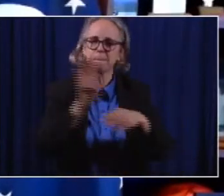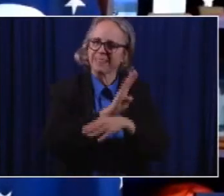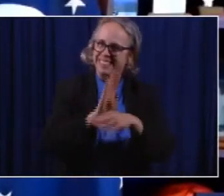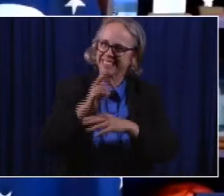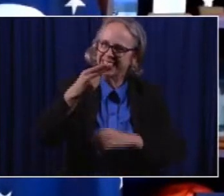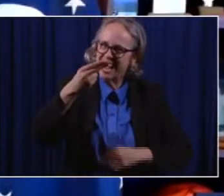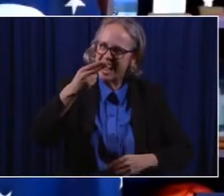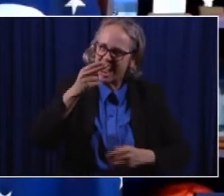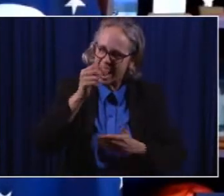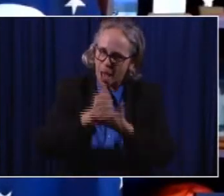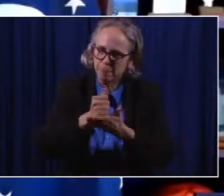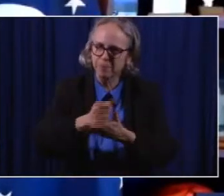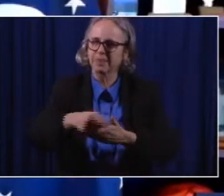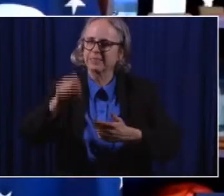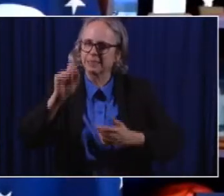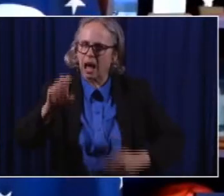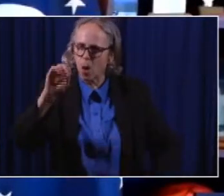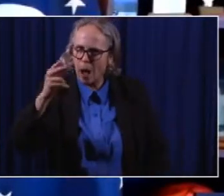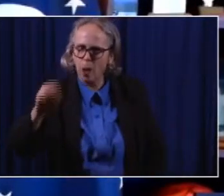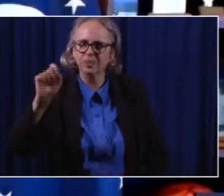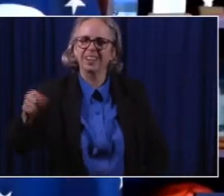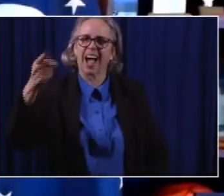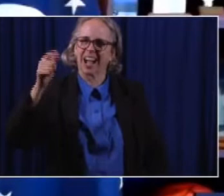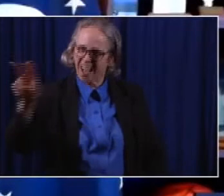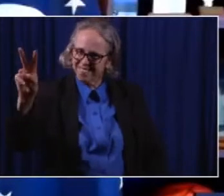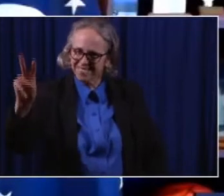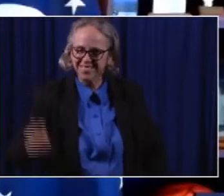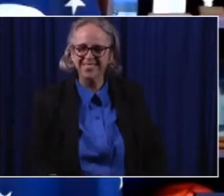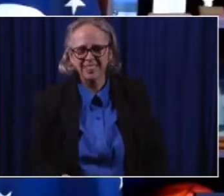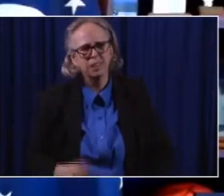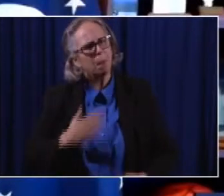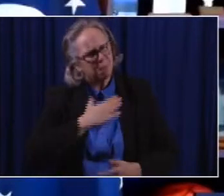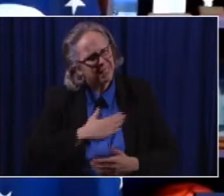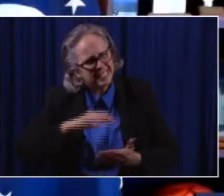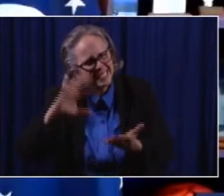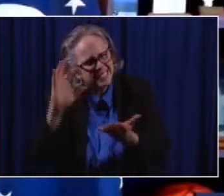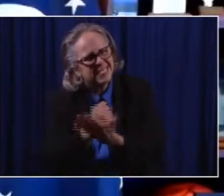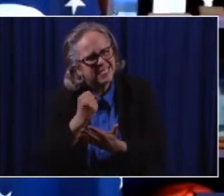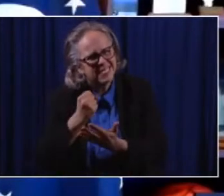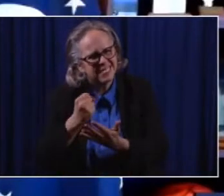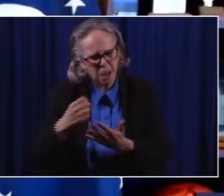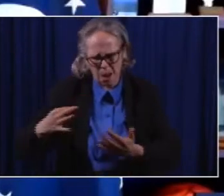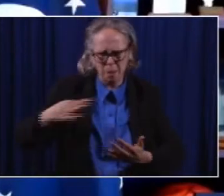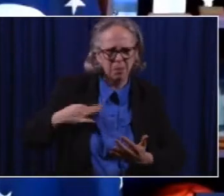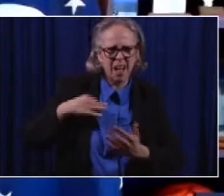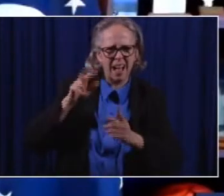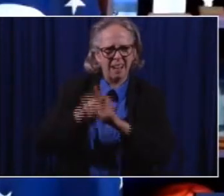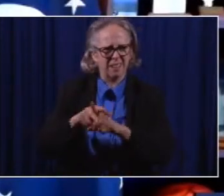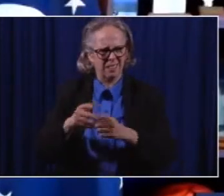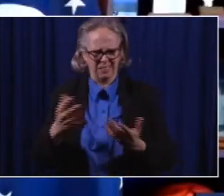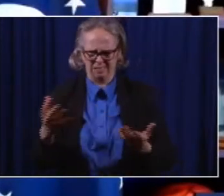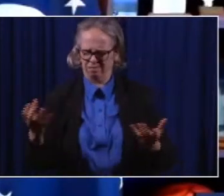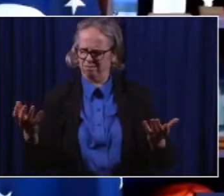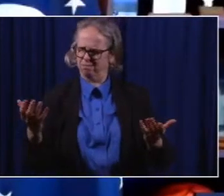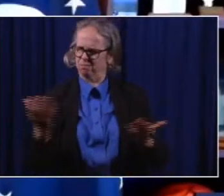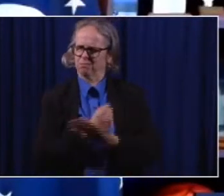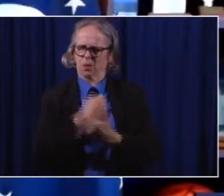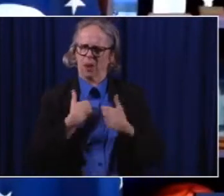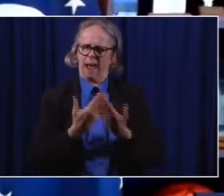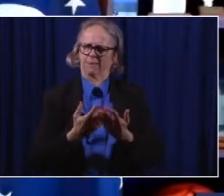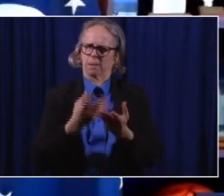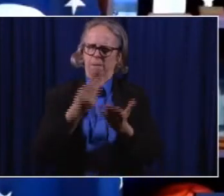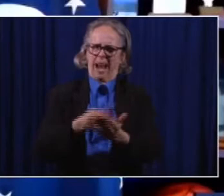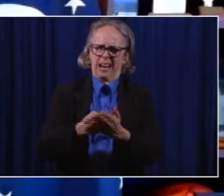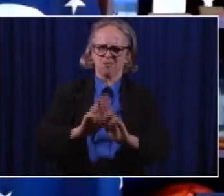and the Development Services Agency. Please make sure that you take advantage of those resources. As we know,